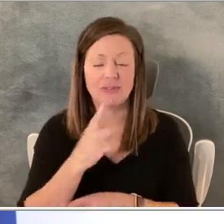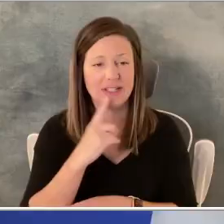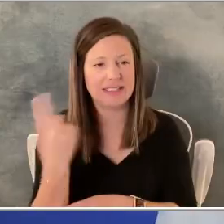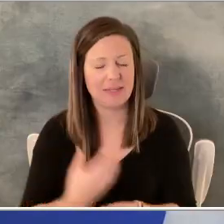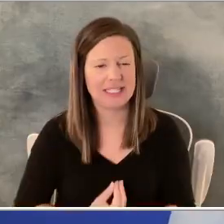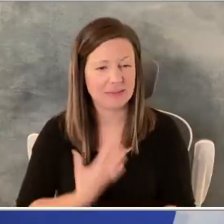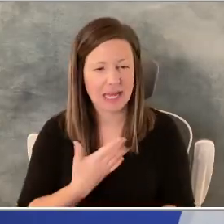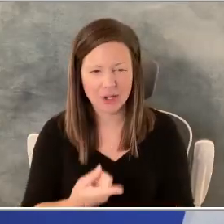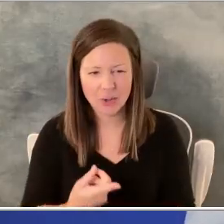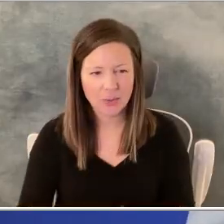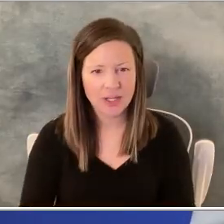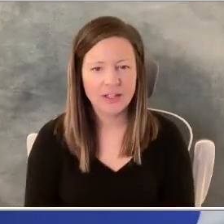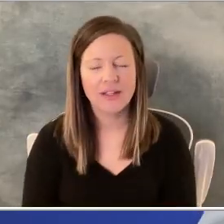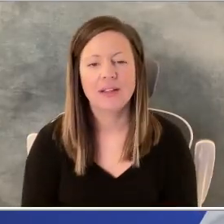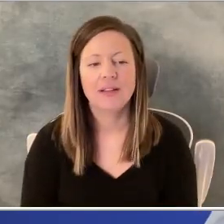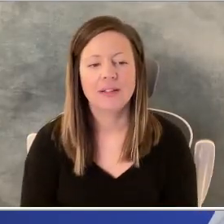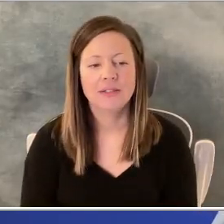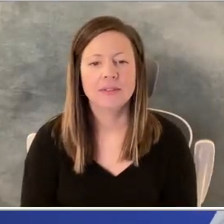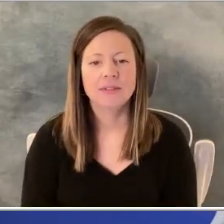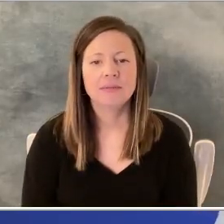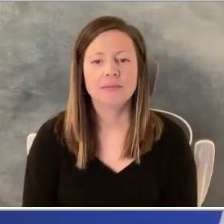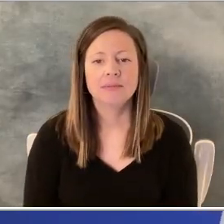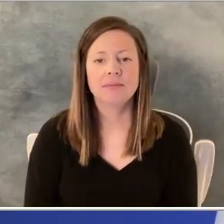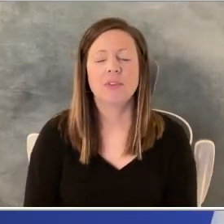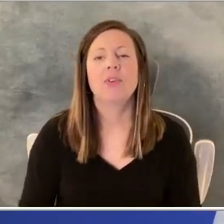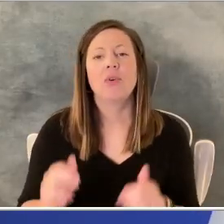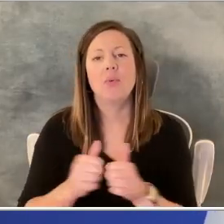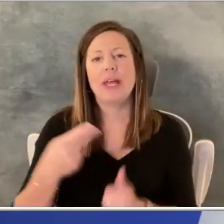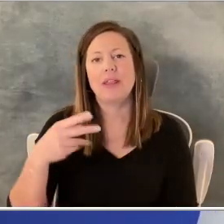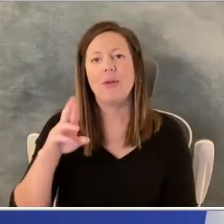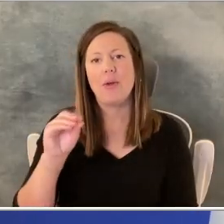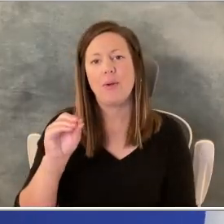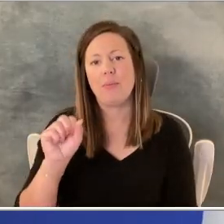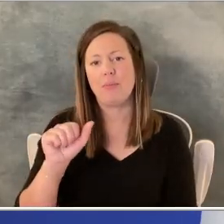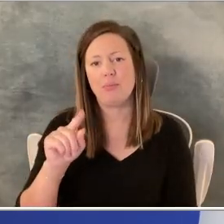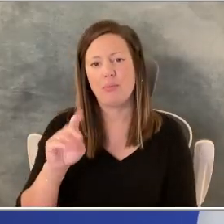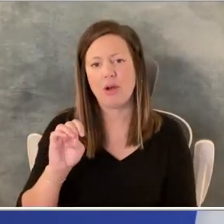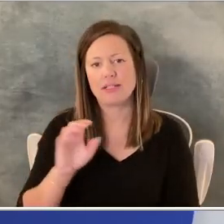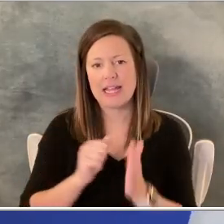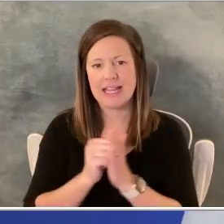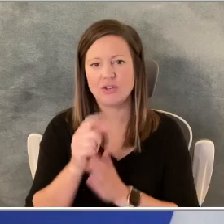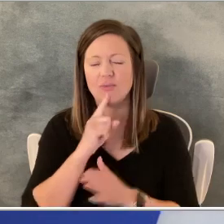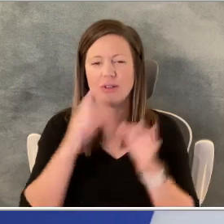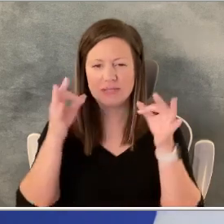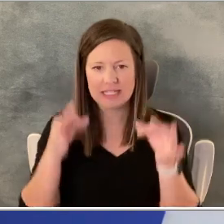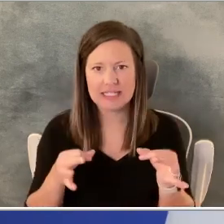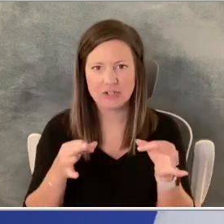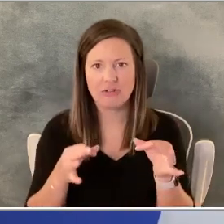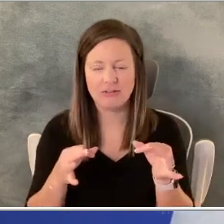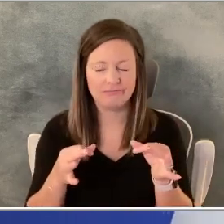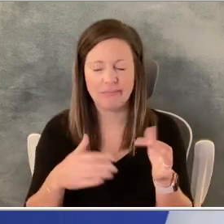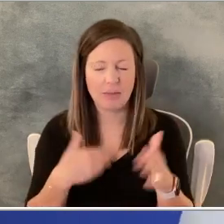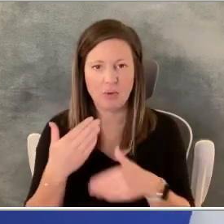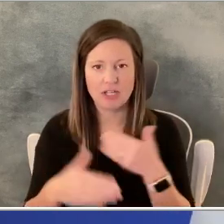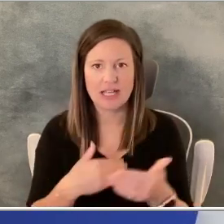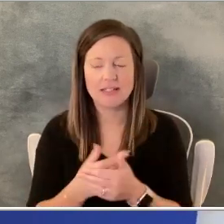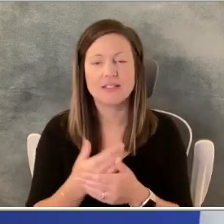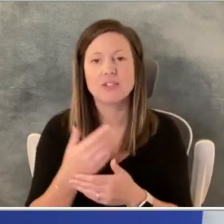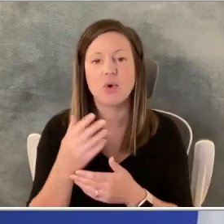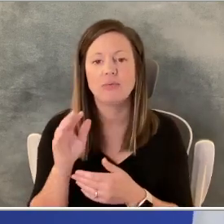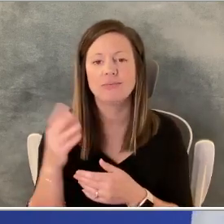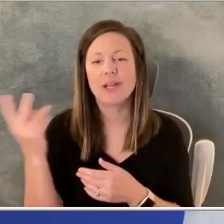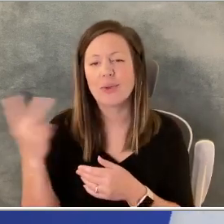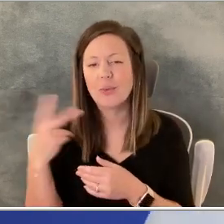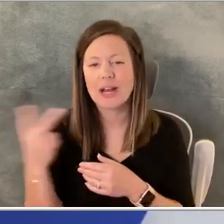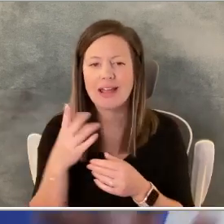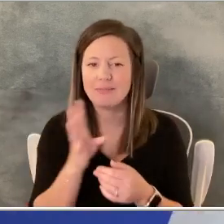I mean, what landed me with prostate cancer was the decision-making process. So I think you and I have been talking this